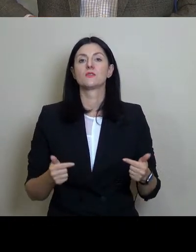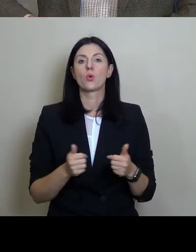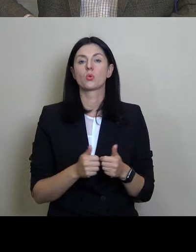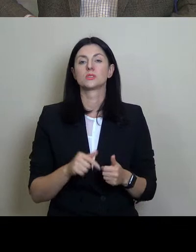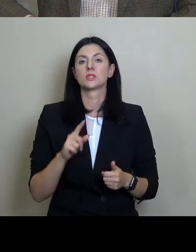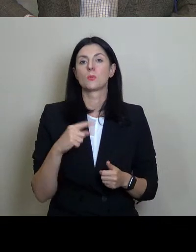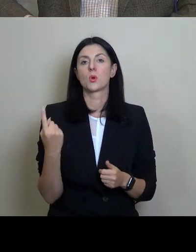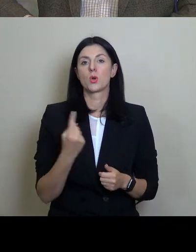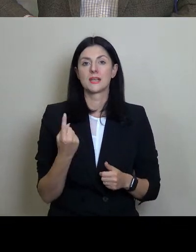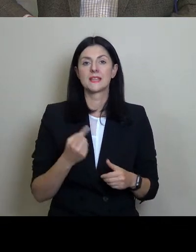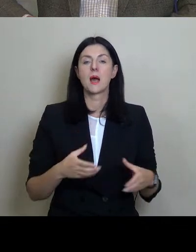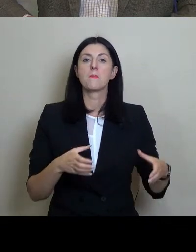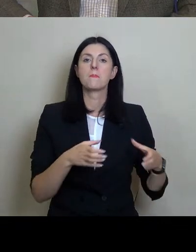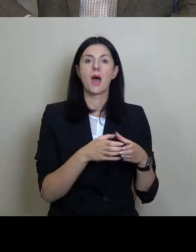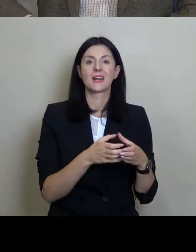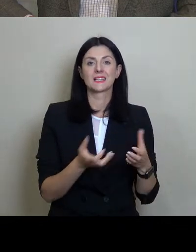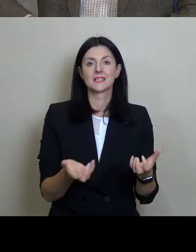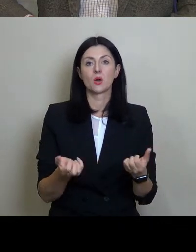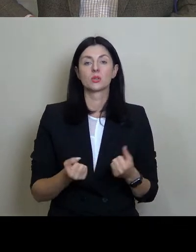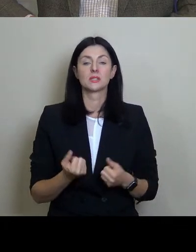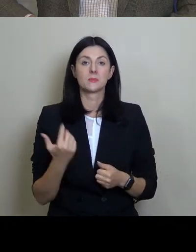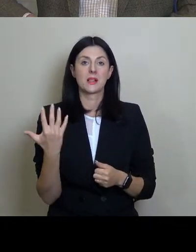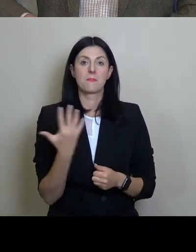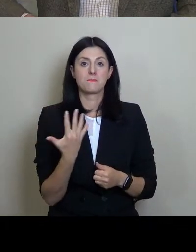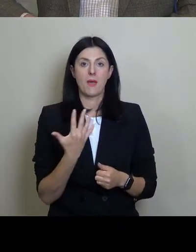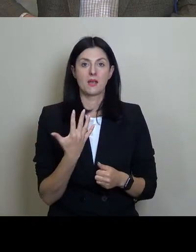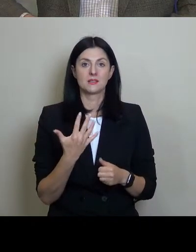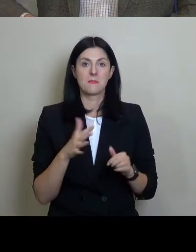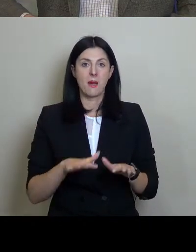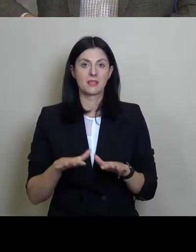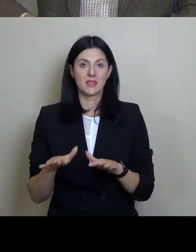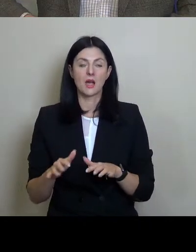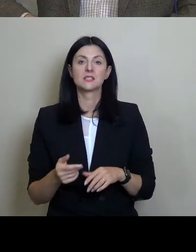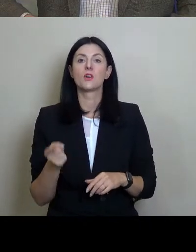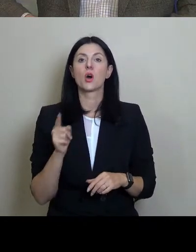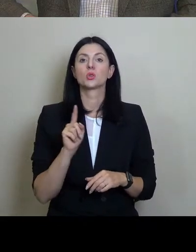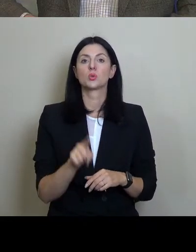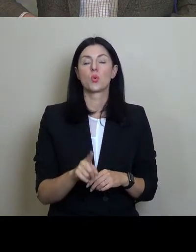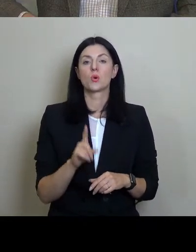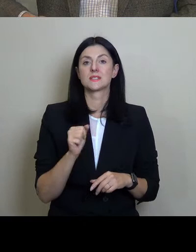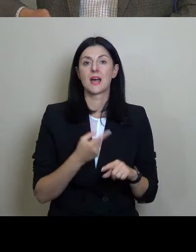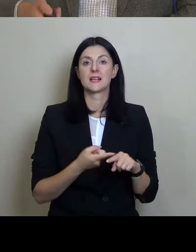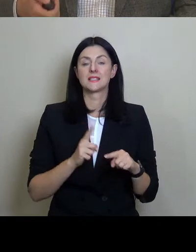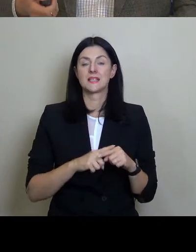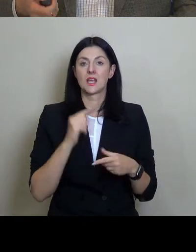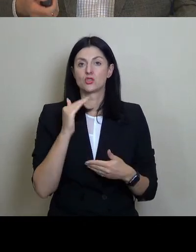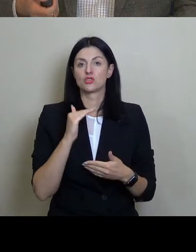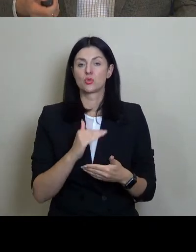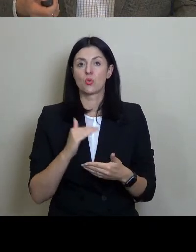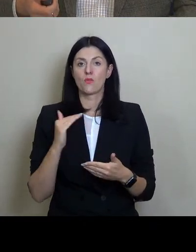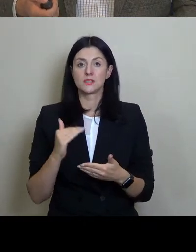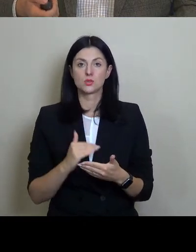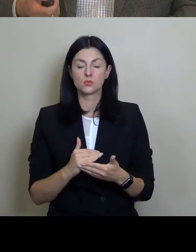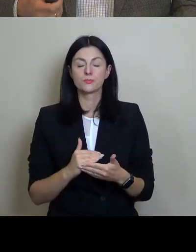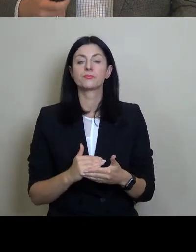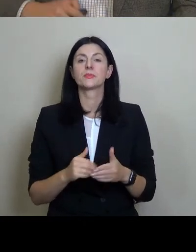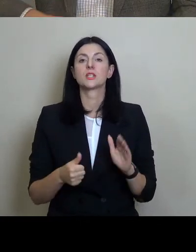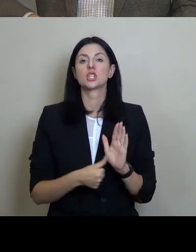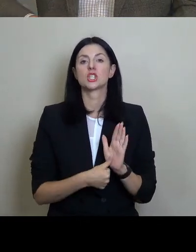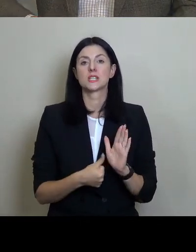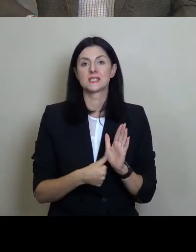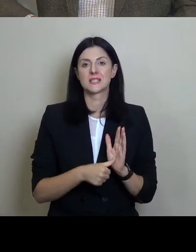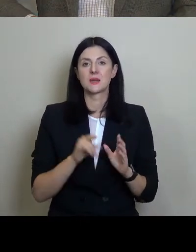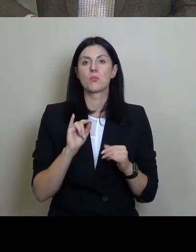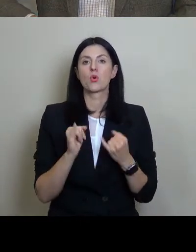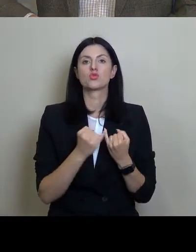model, in Constituency 1, Party A received 5 mandates, then according to the